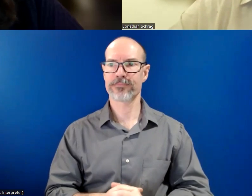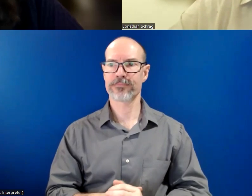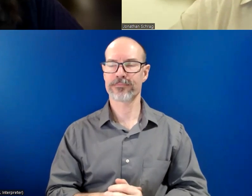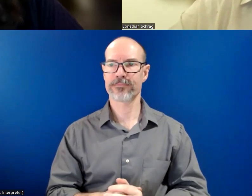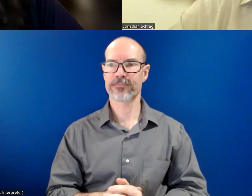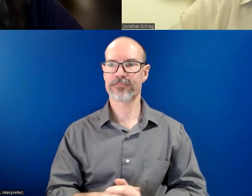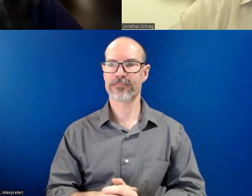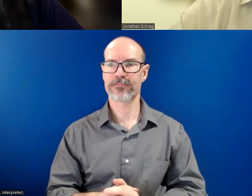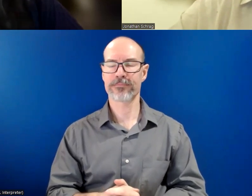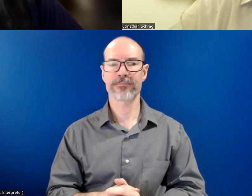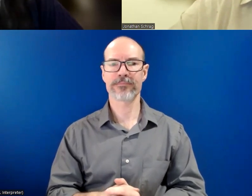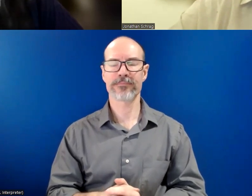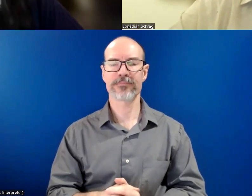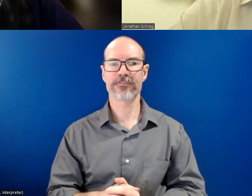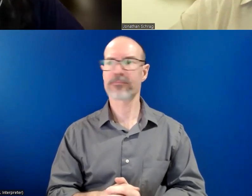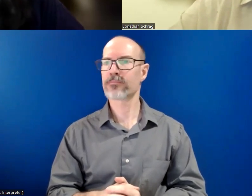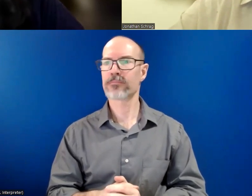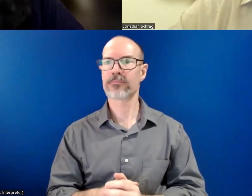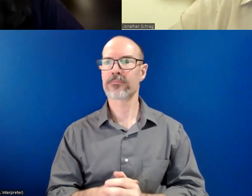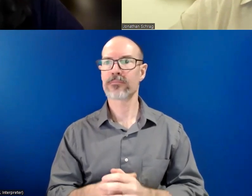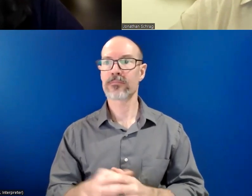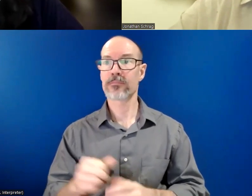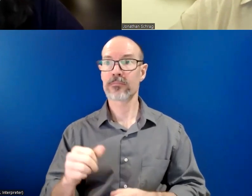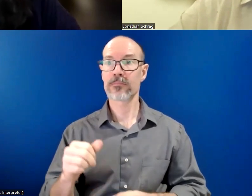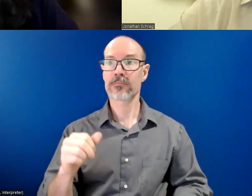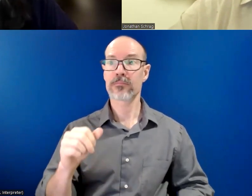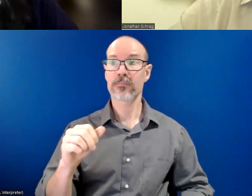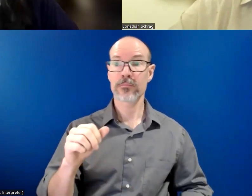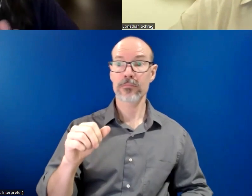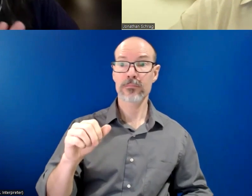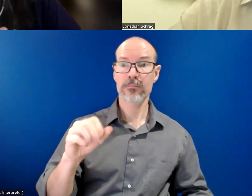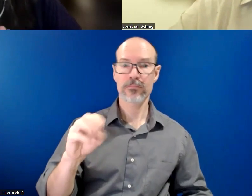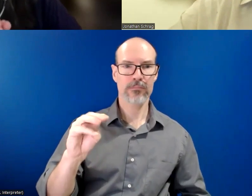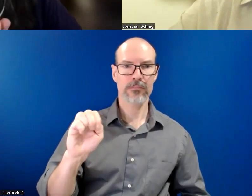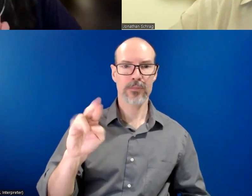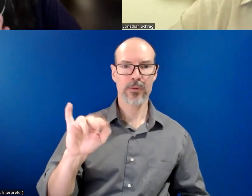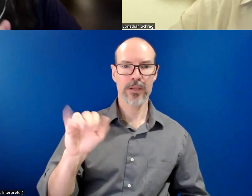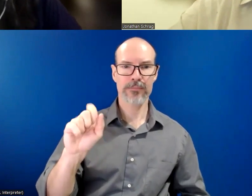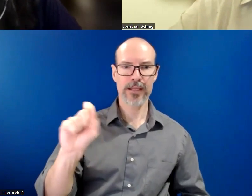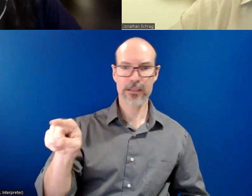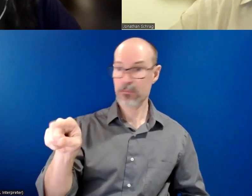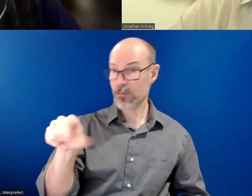Are there other questions or comments from the council, from council members?